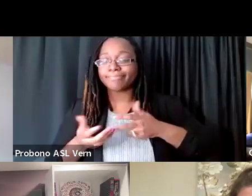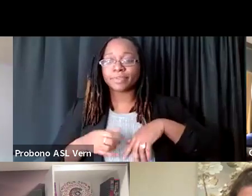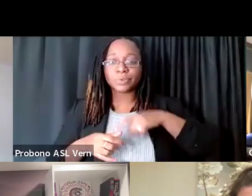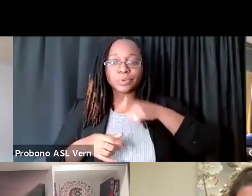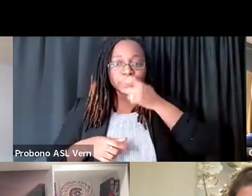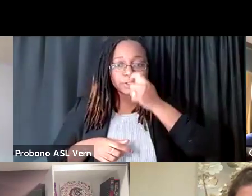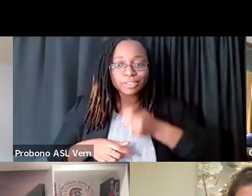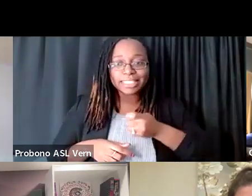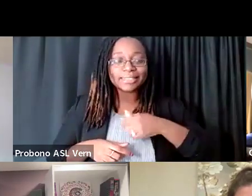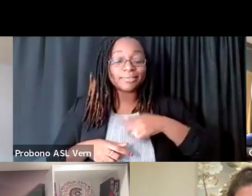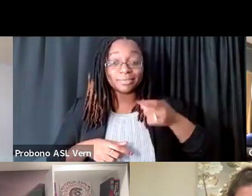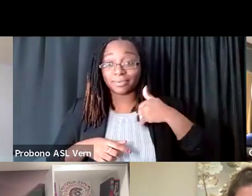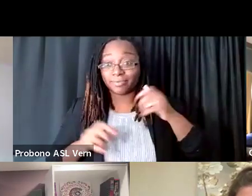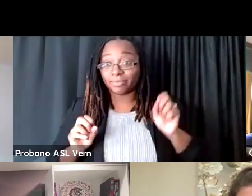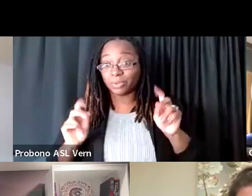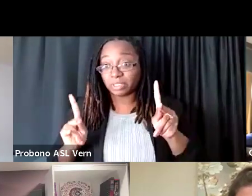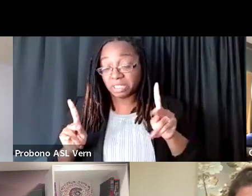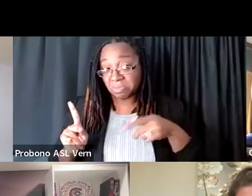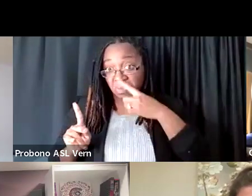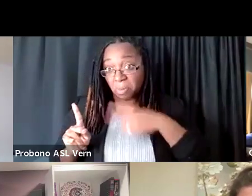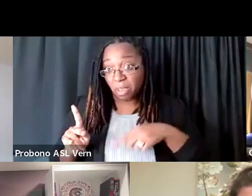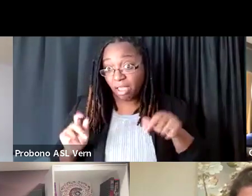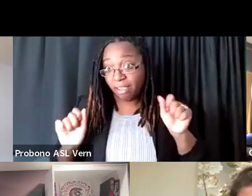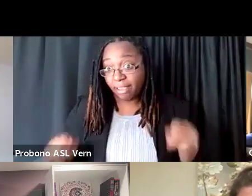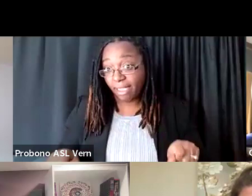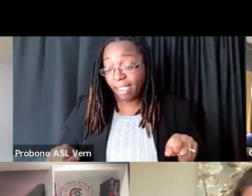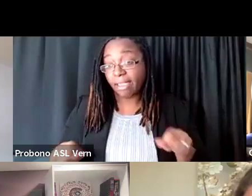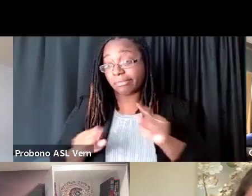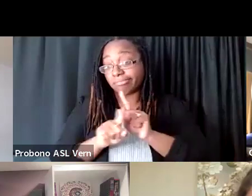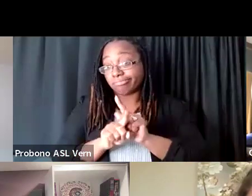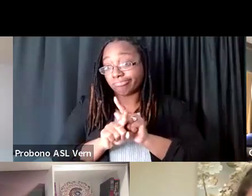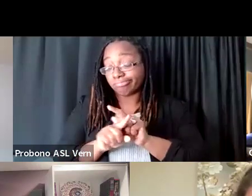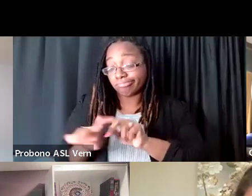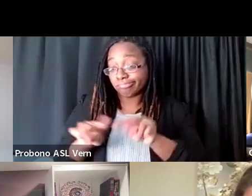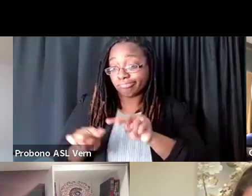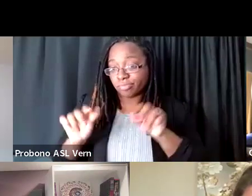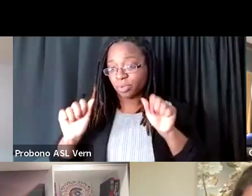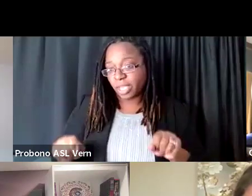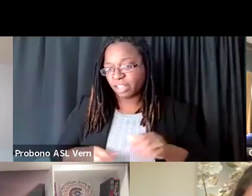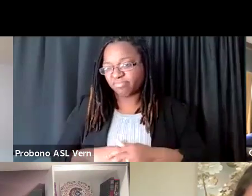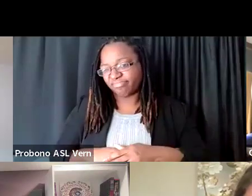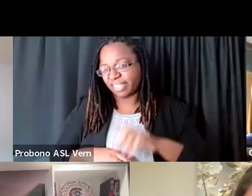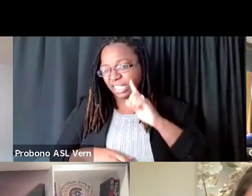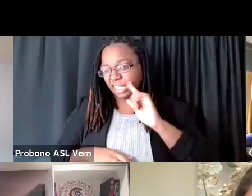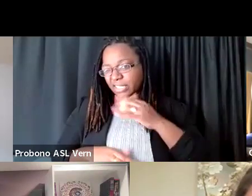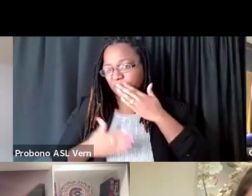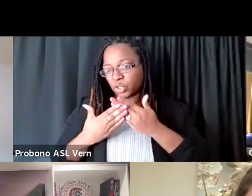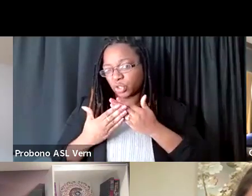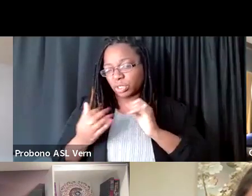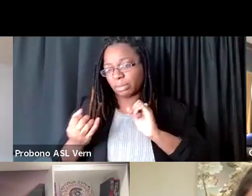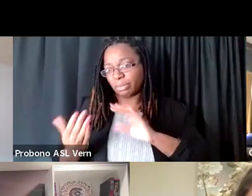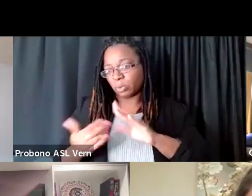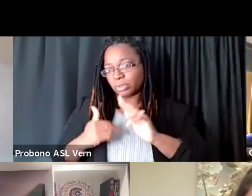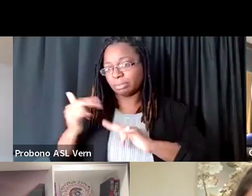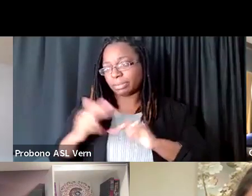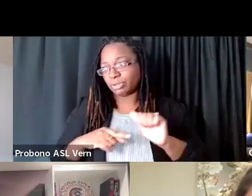this. If you have an opportunity, would you consider letting me shadow you? And so I think those are some really great ways to build training, but